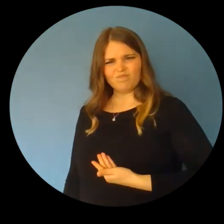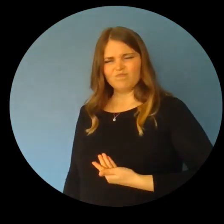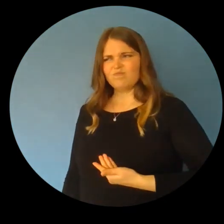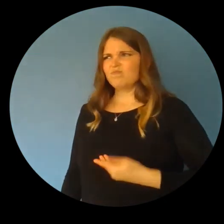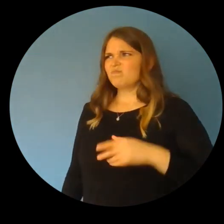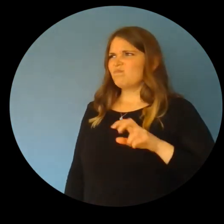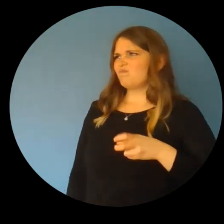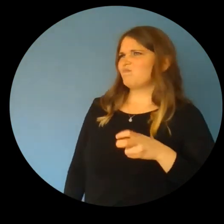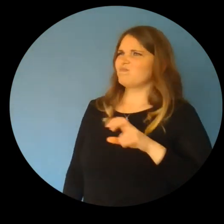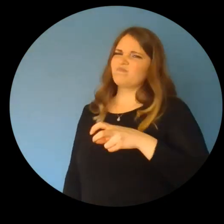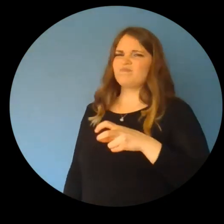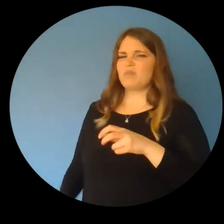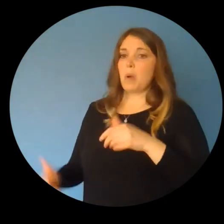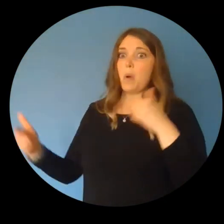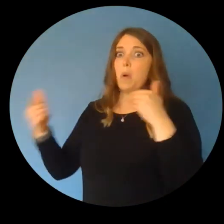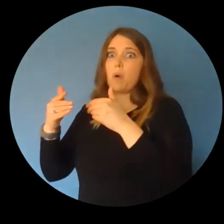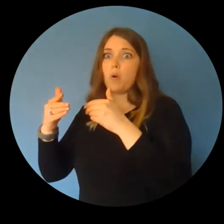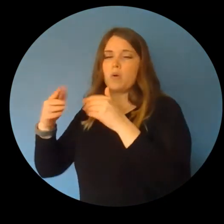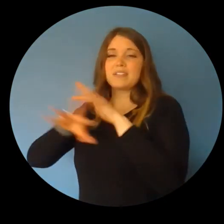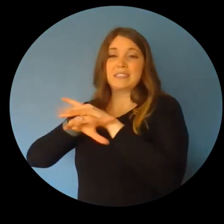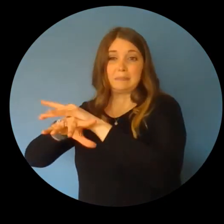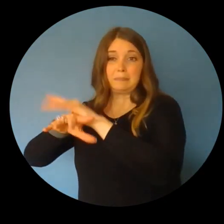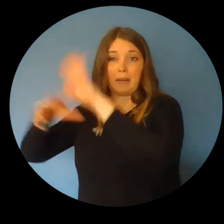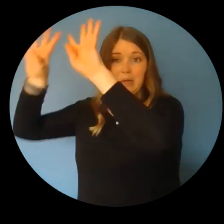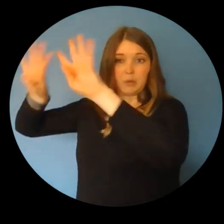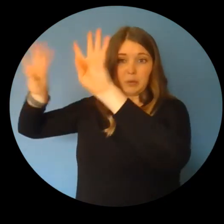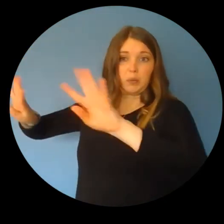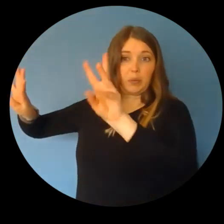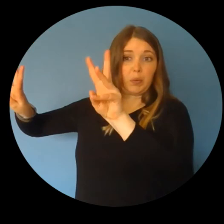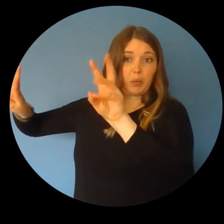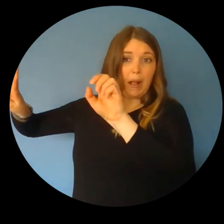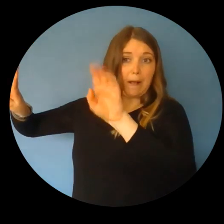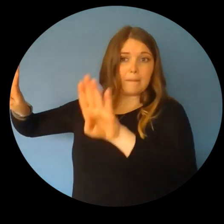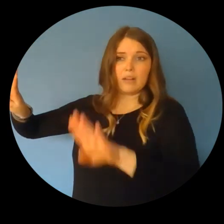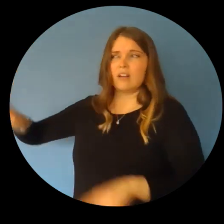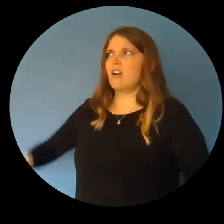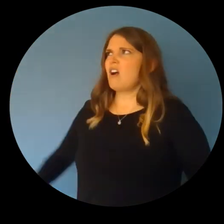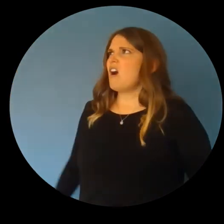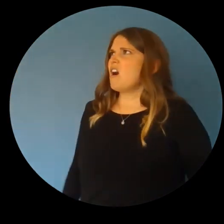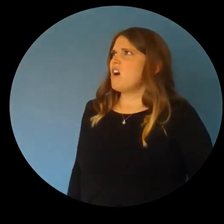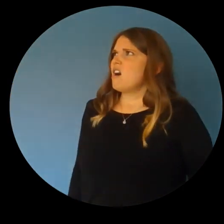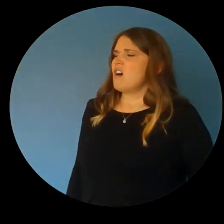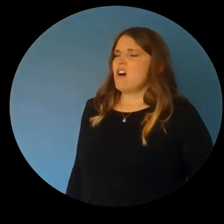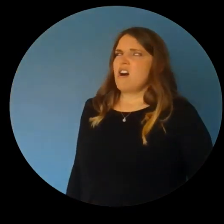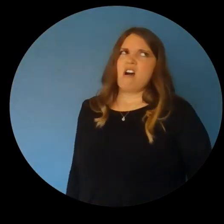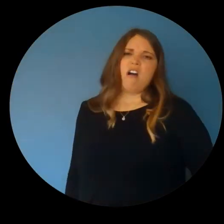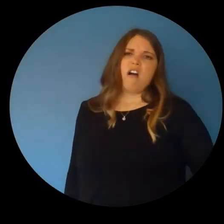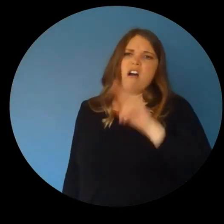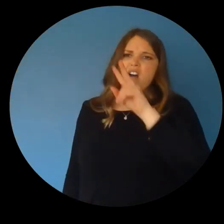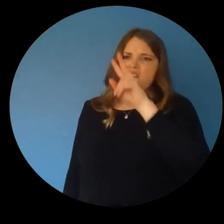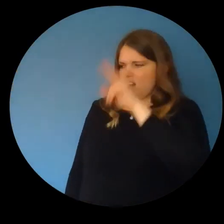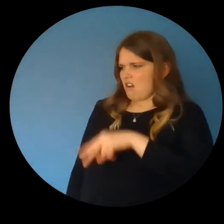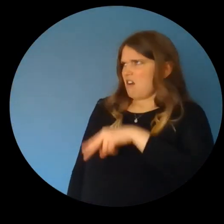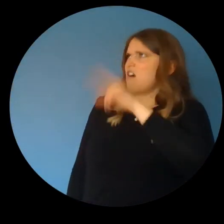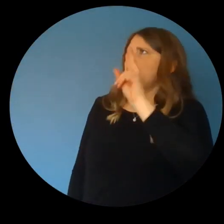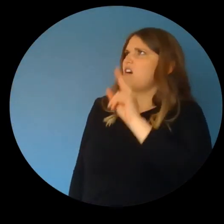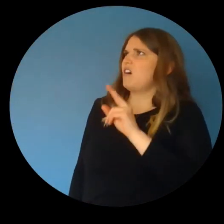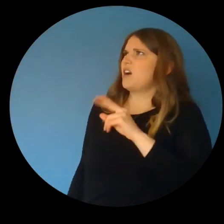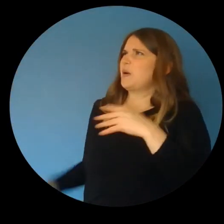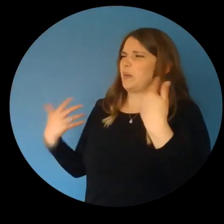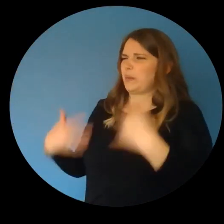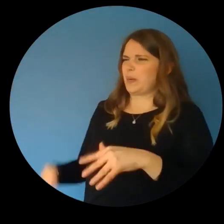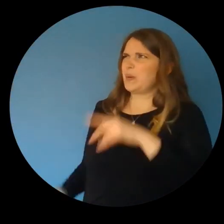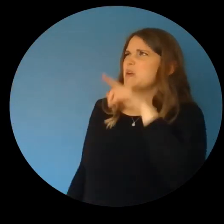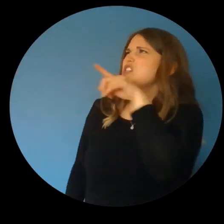into a spider's web. "Ugh," said dog, looking down his nose at the spider. "What an